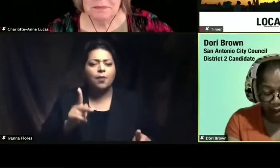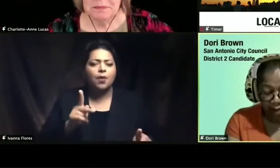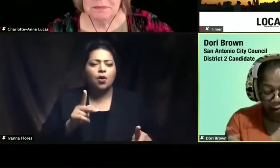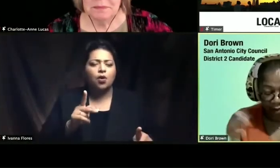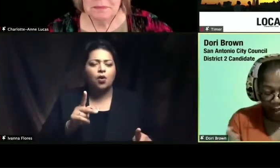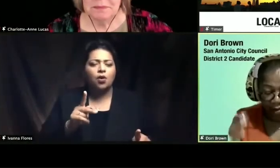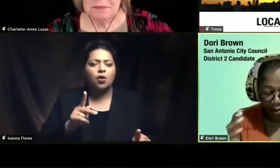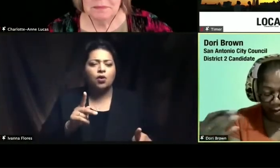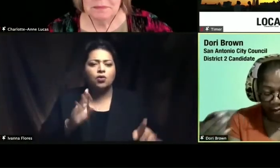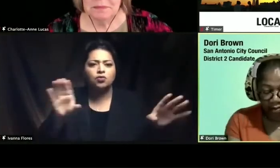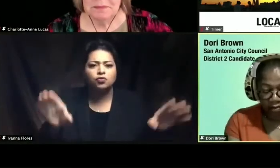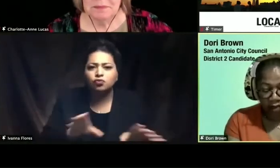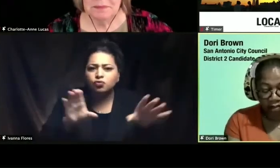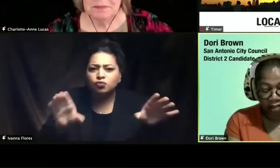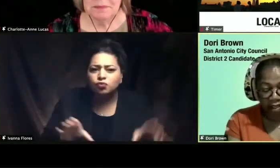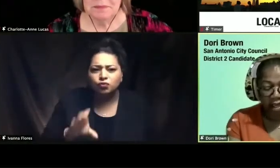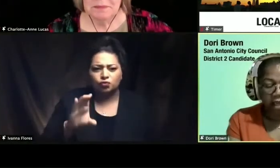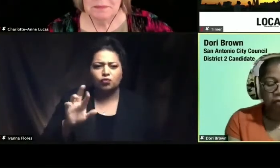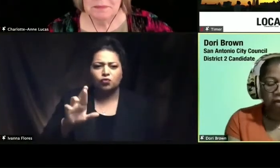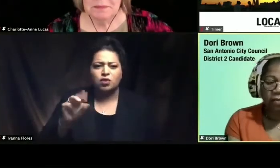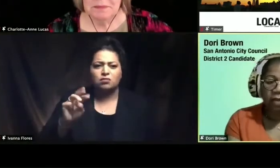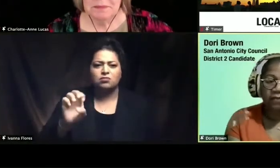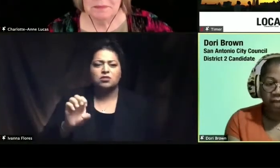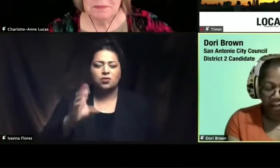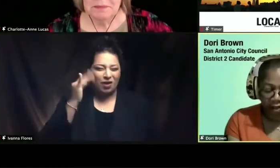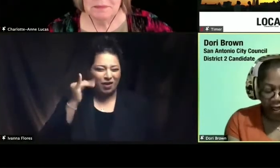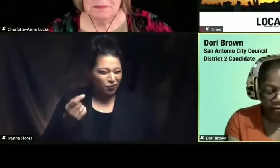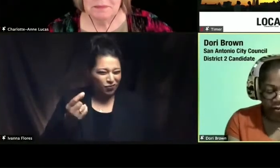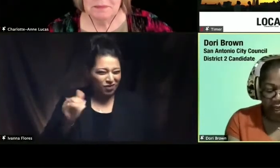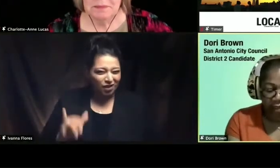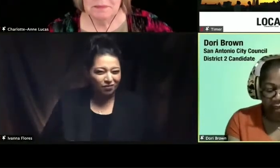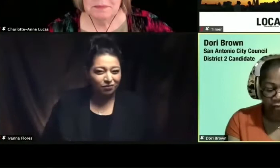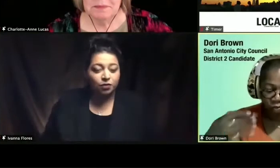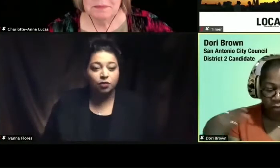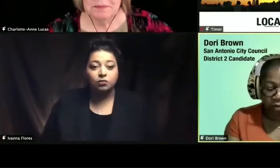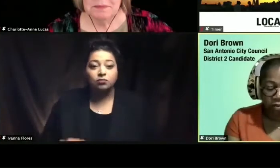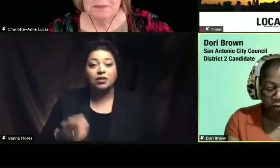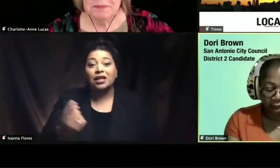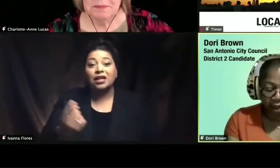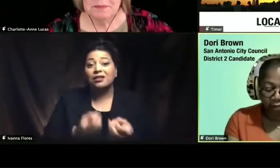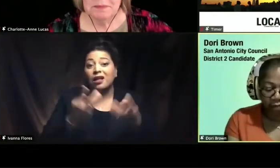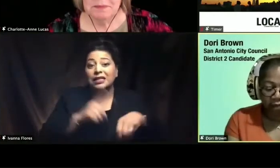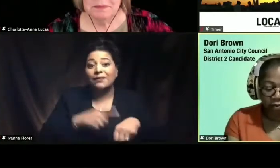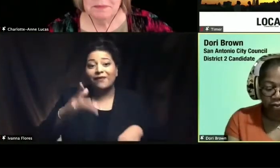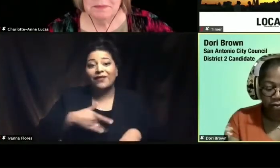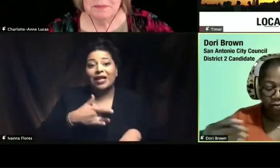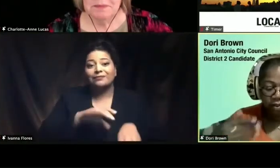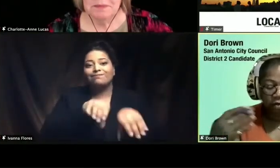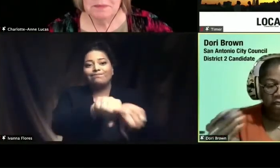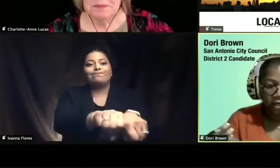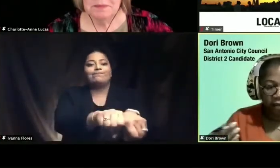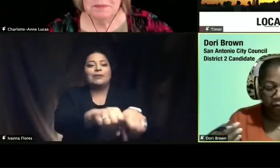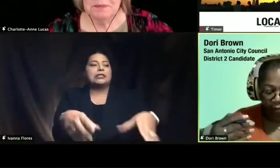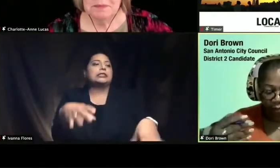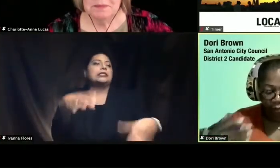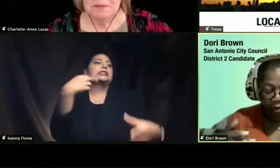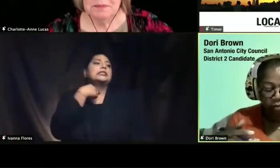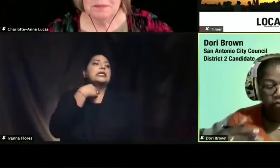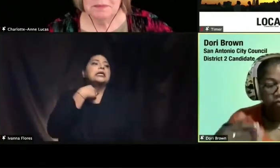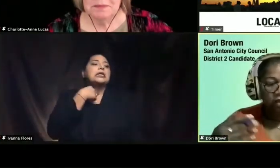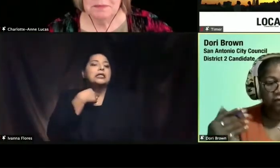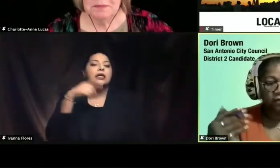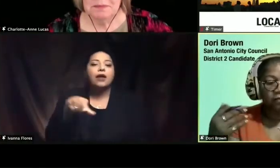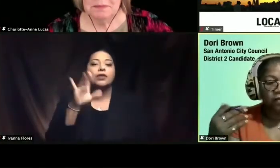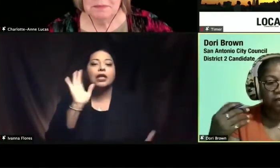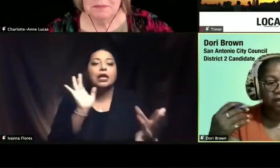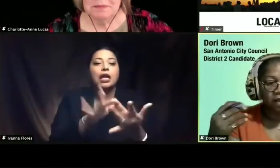the crime or created or generalized. And one of them may feel like their hands are tied. So we have to be able to, you know, connect with employers